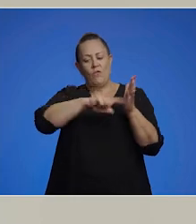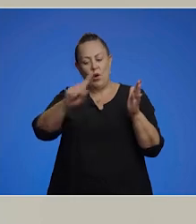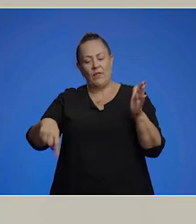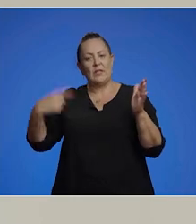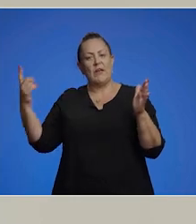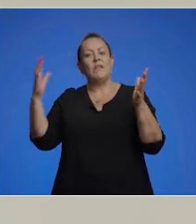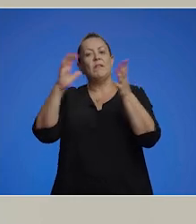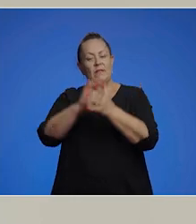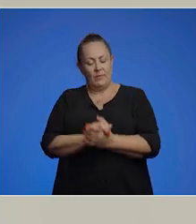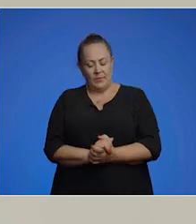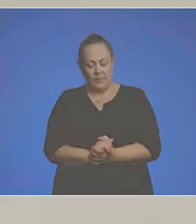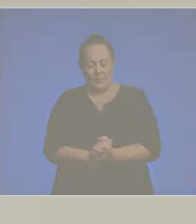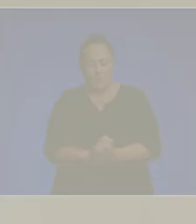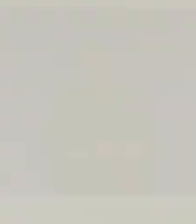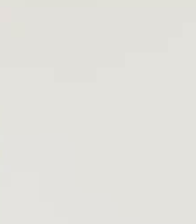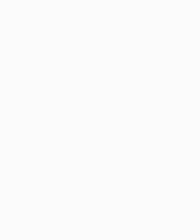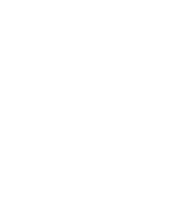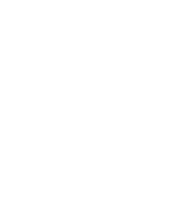ever and ever. Amen. Amen.